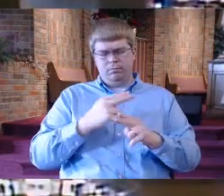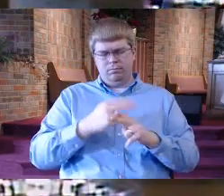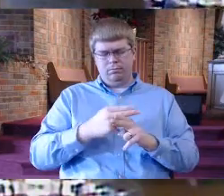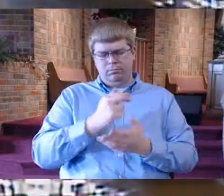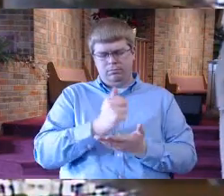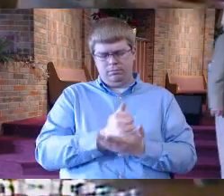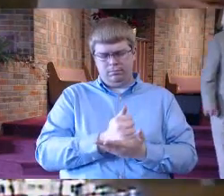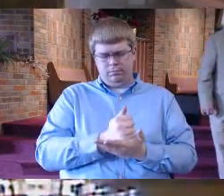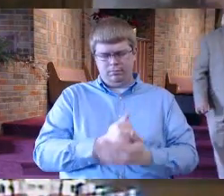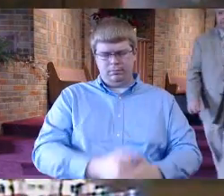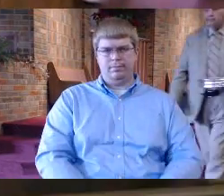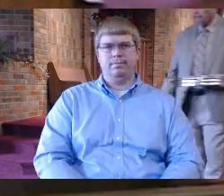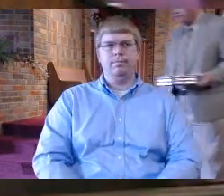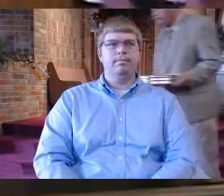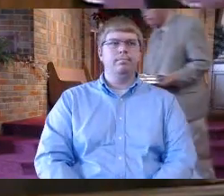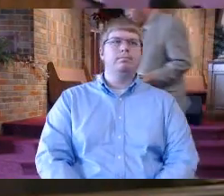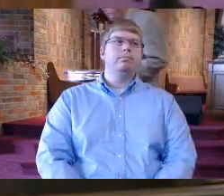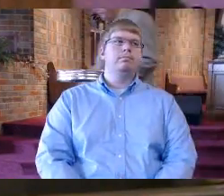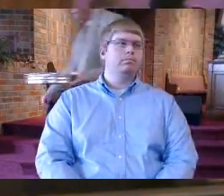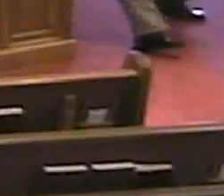Amen.